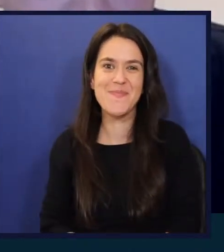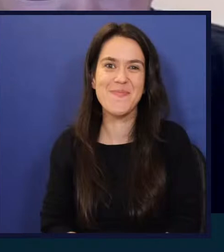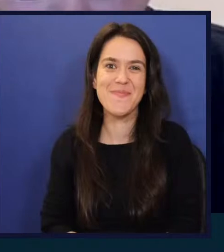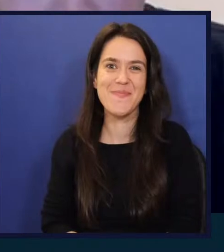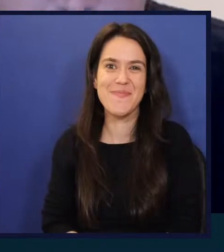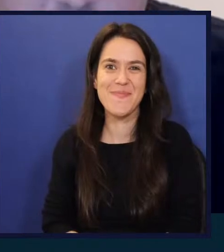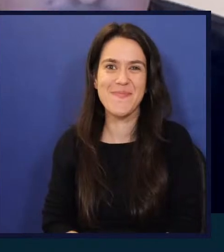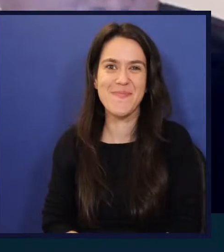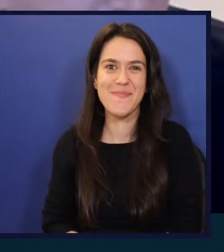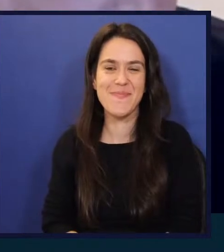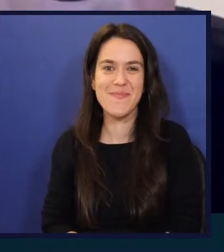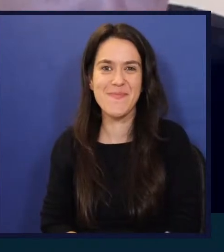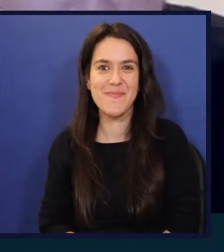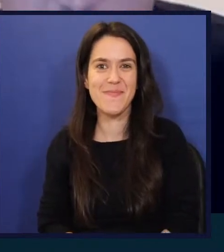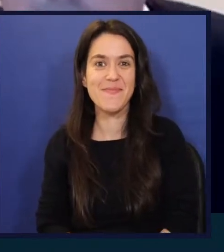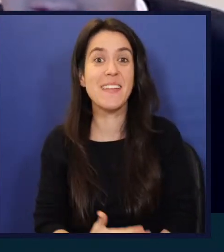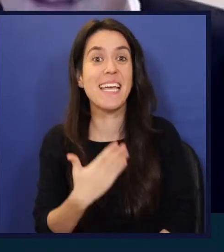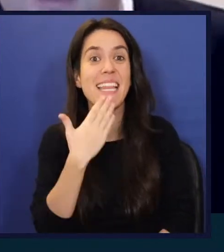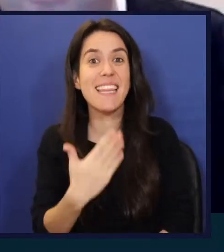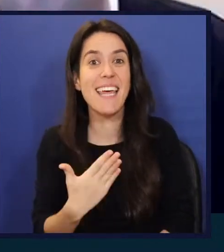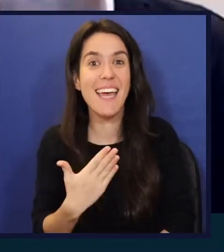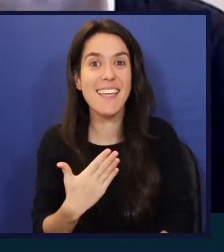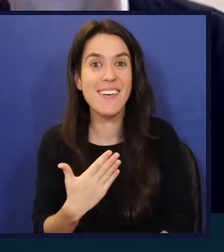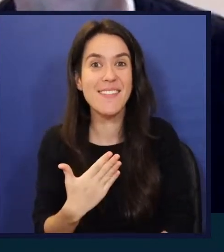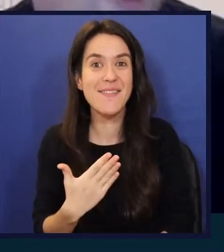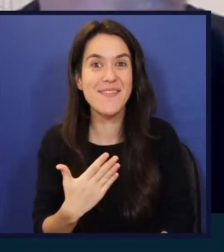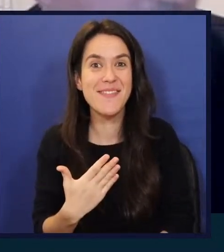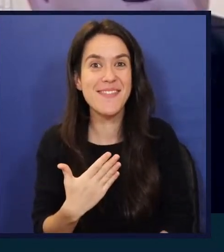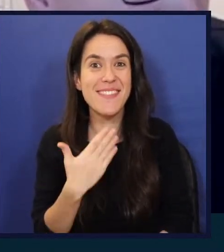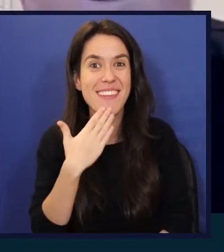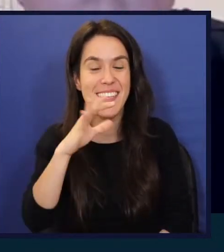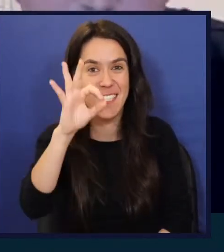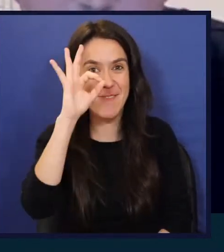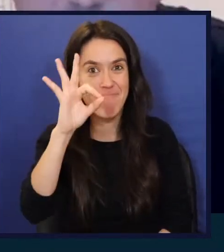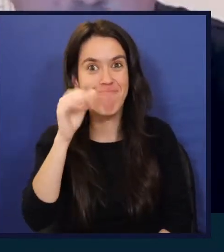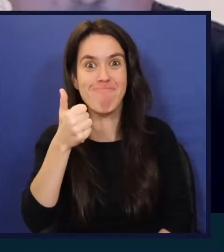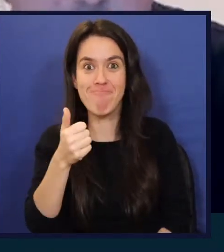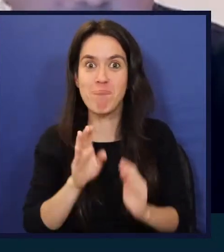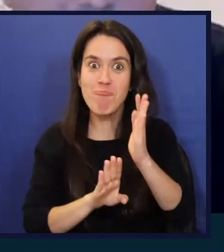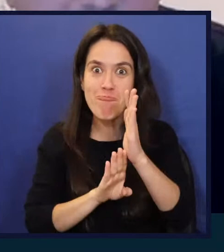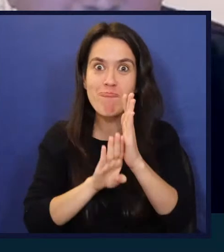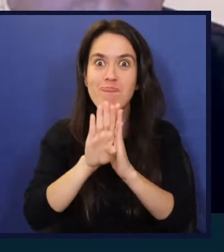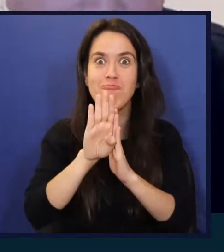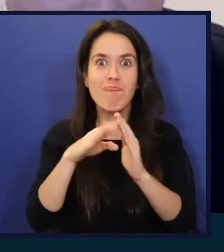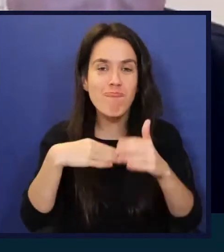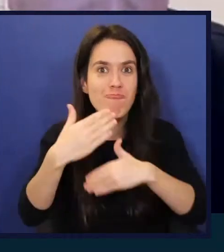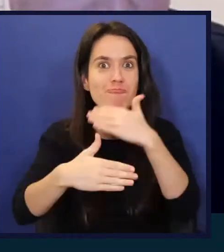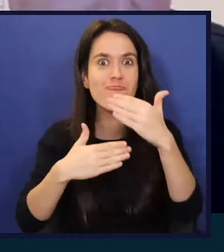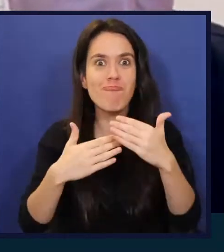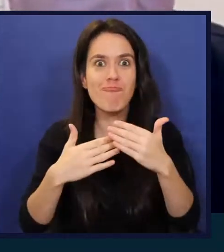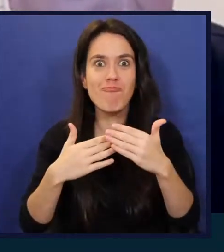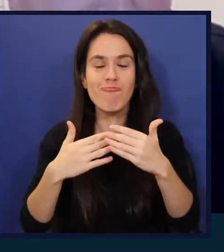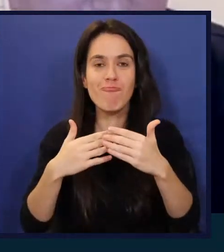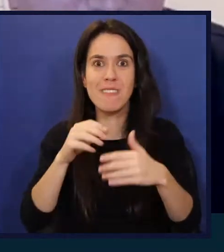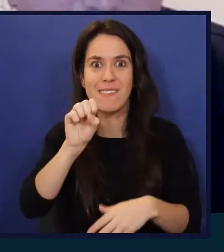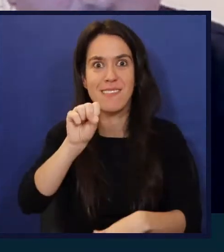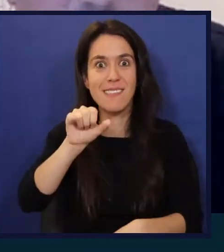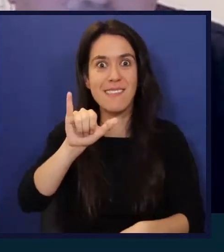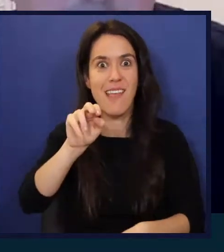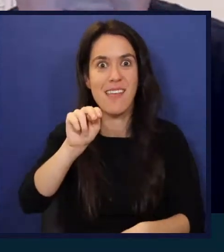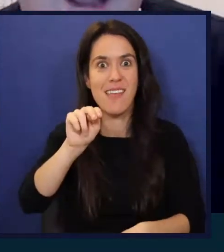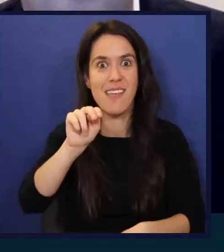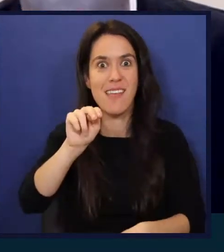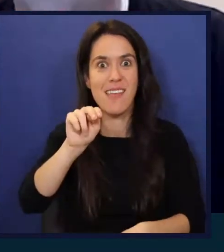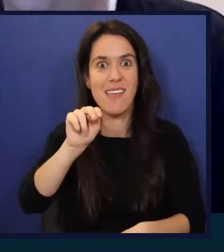Thank you, Rowan, for sharing this. Such amazing developments around the real-time processing with Synapse links and all the other things you